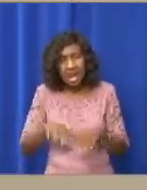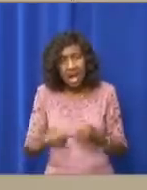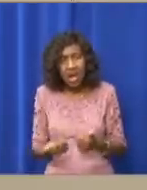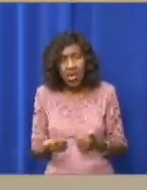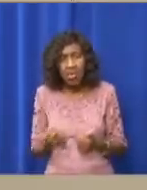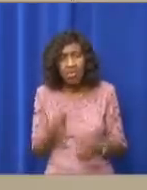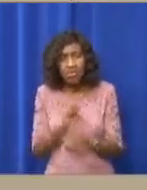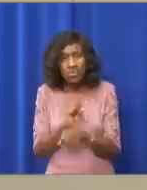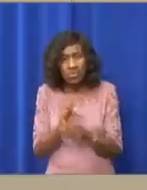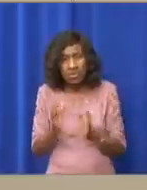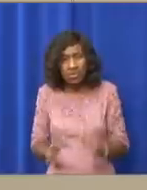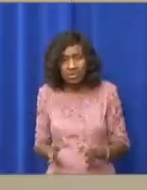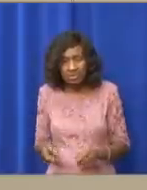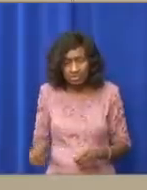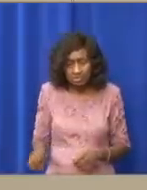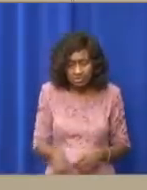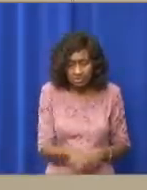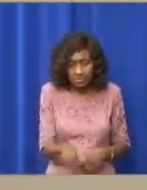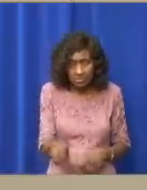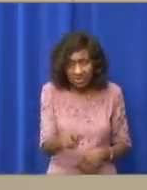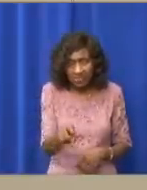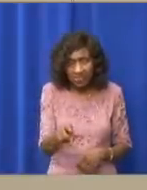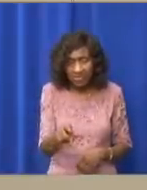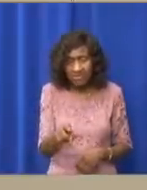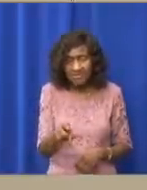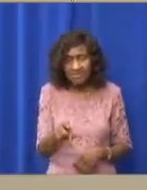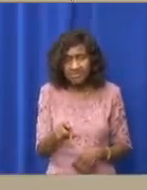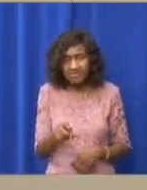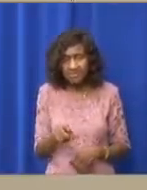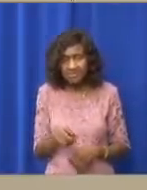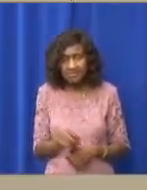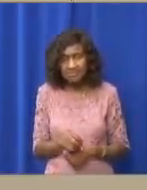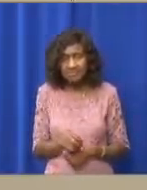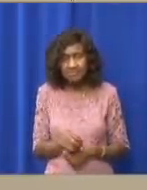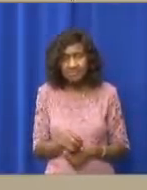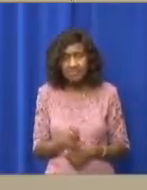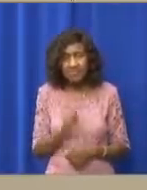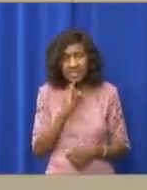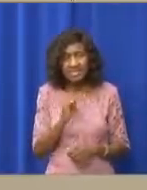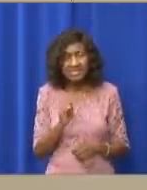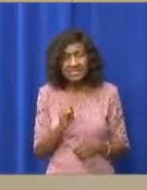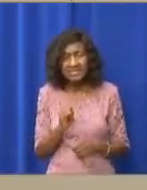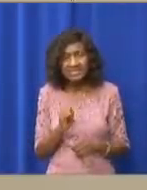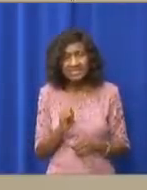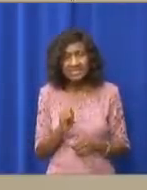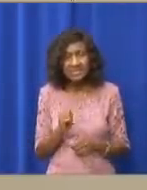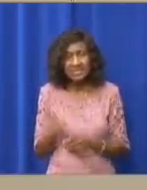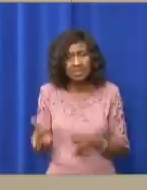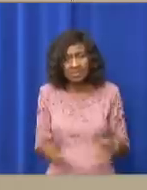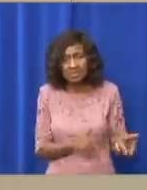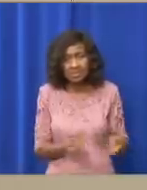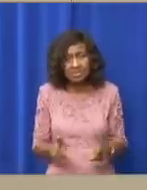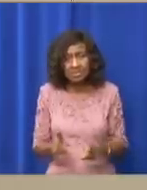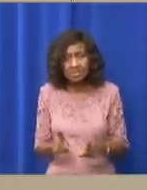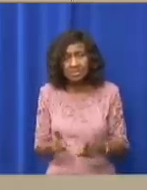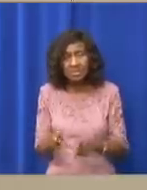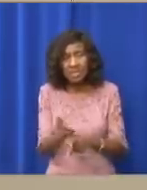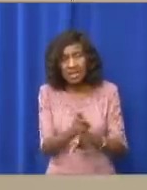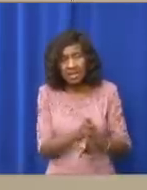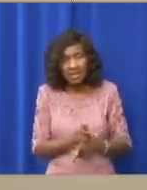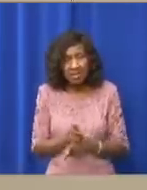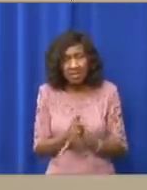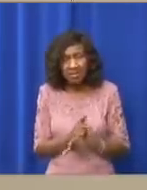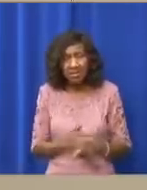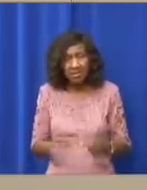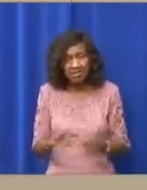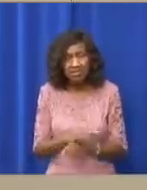of employees is being done in as careful and thoughtful and safe a